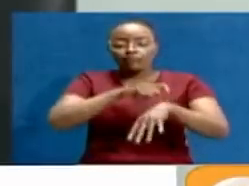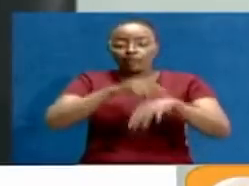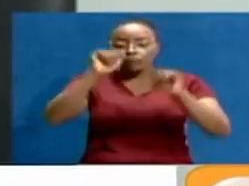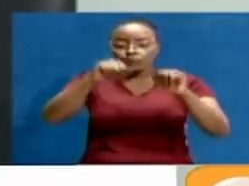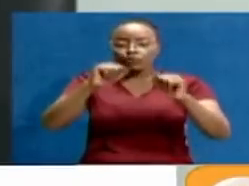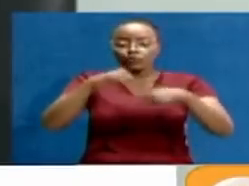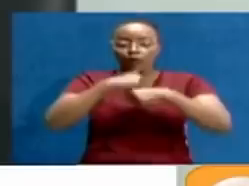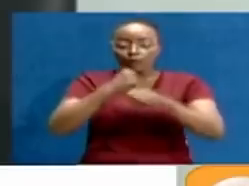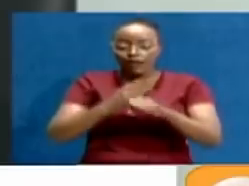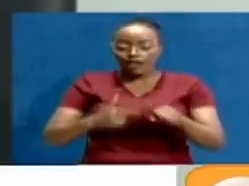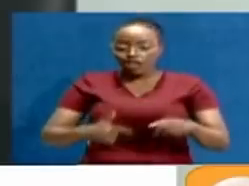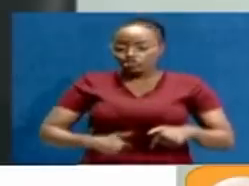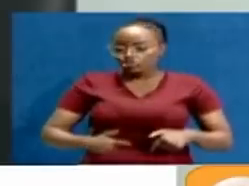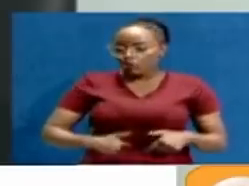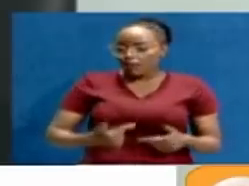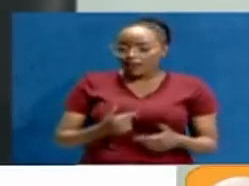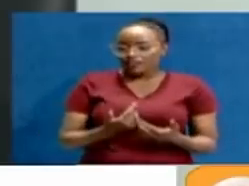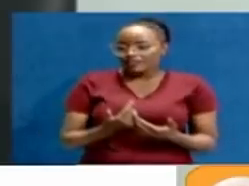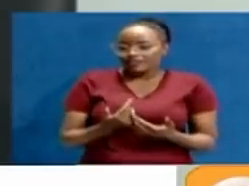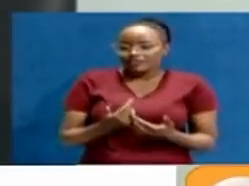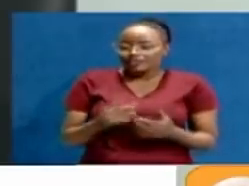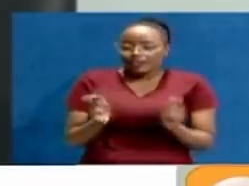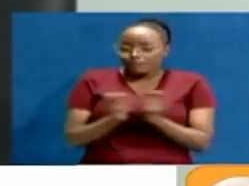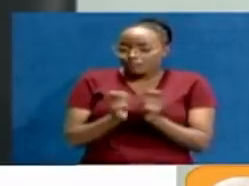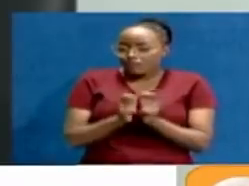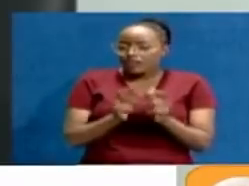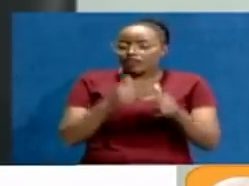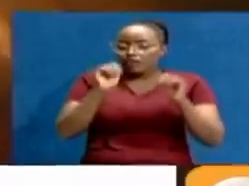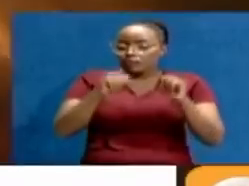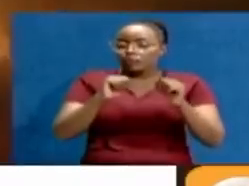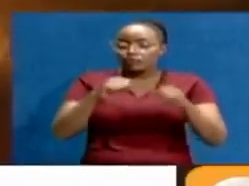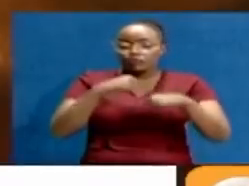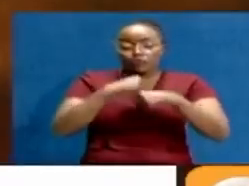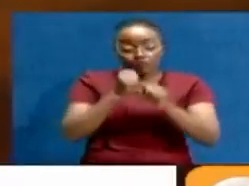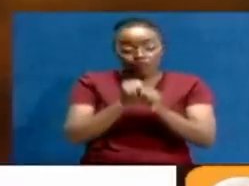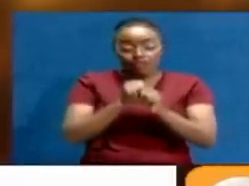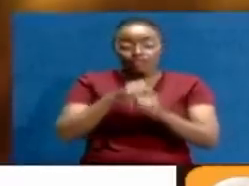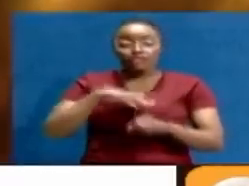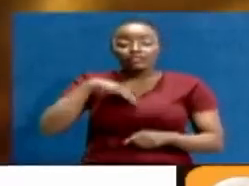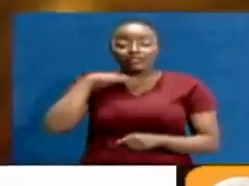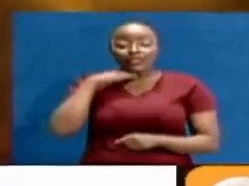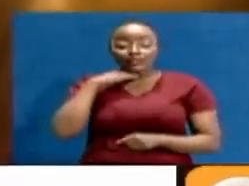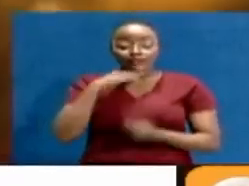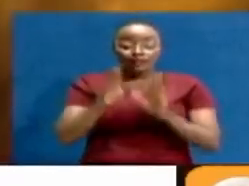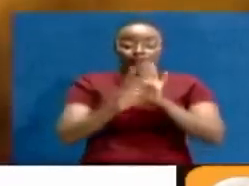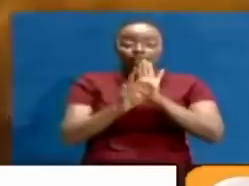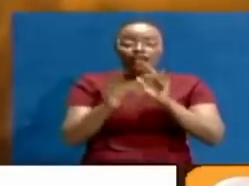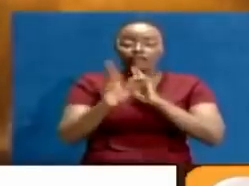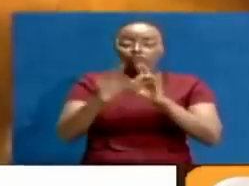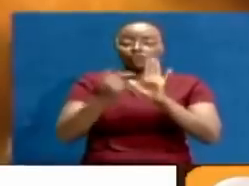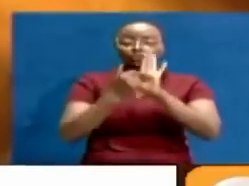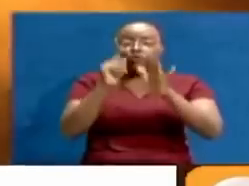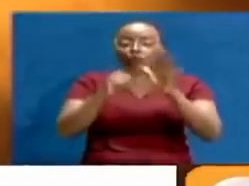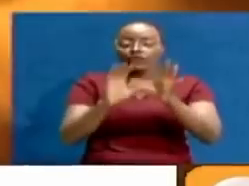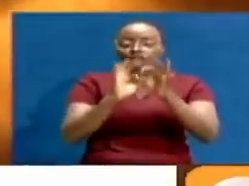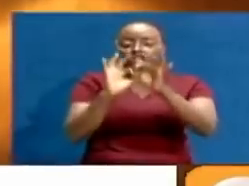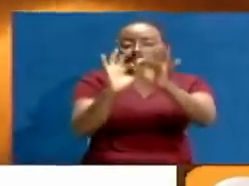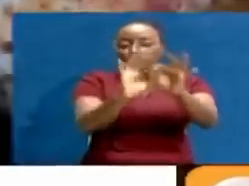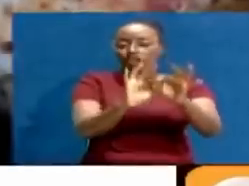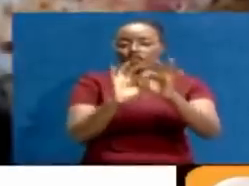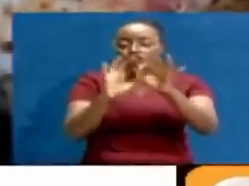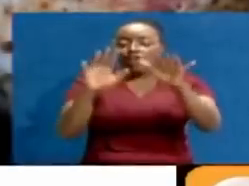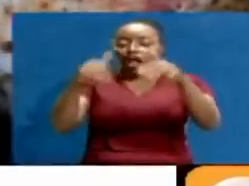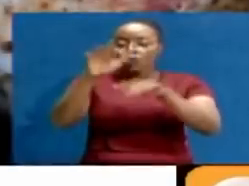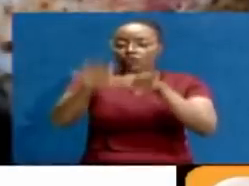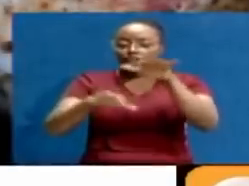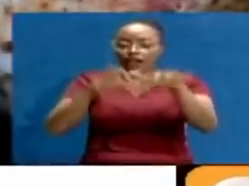to a stomach upset and can even be lead to death at certain levels. The report showing there is a direct correlation between